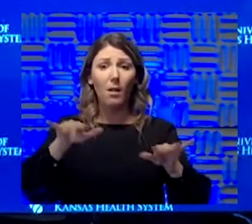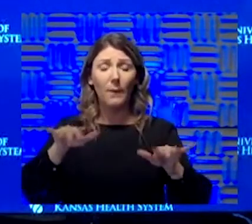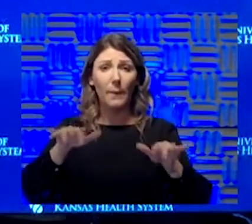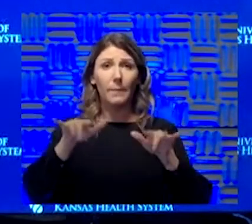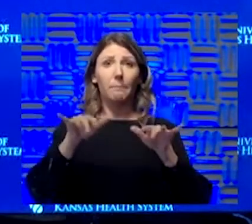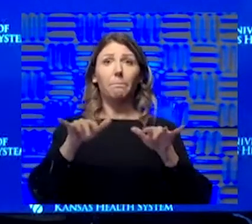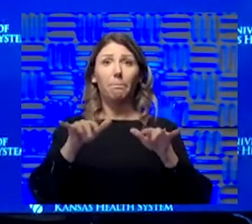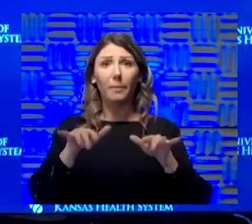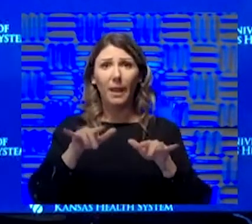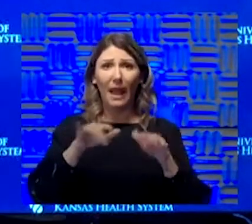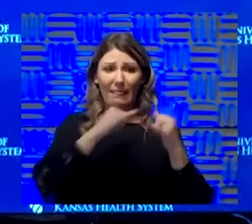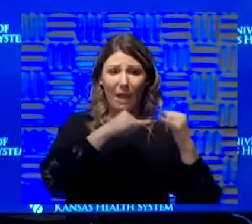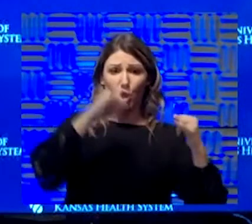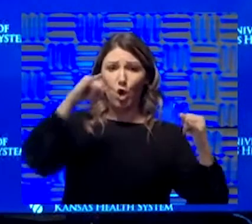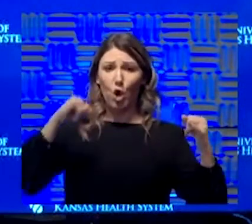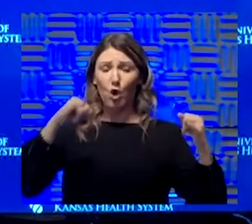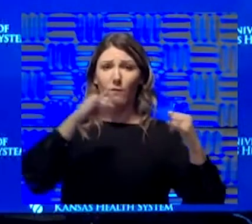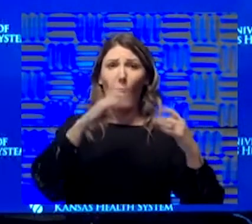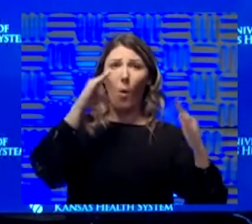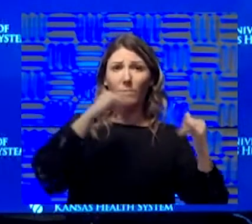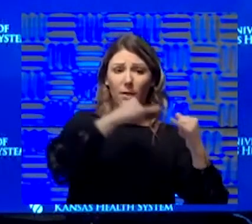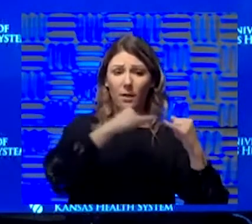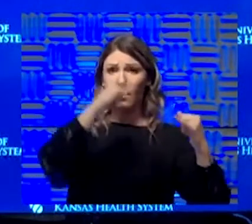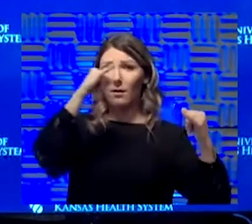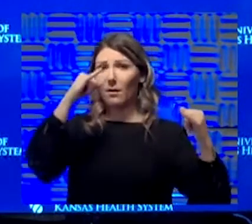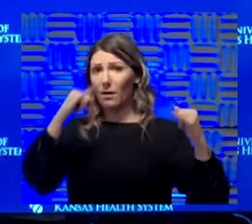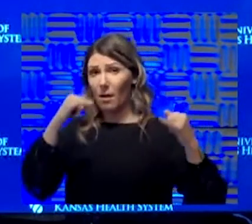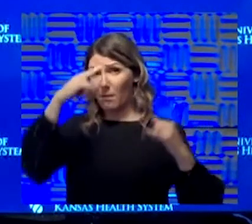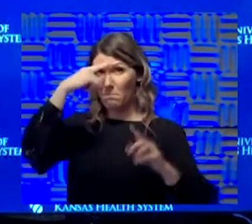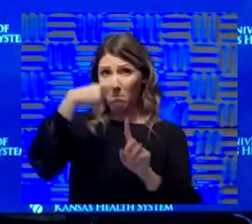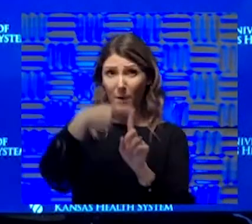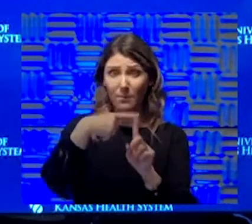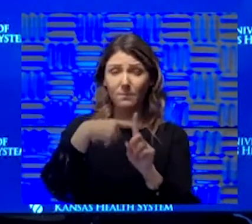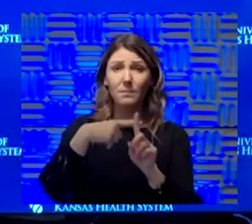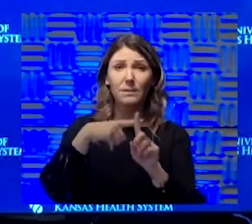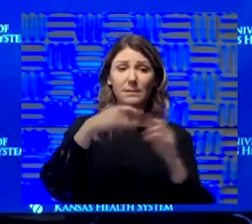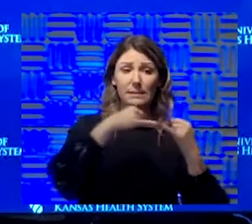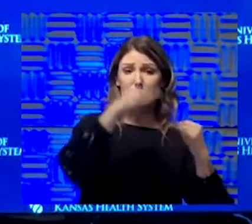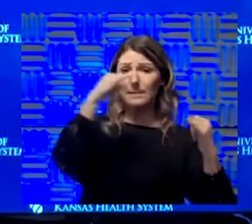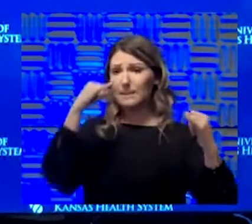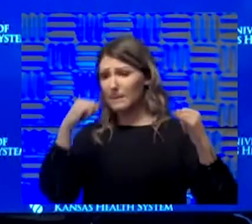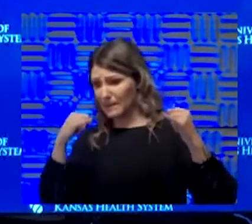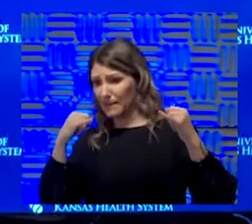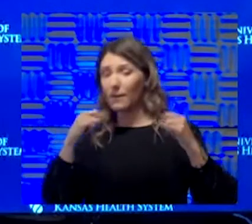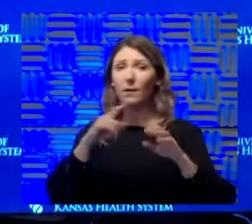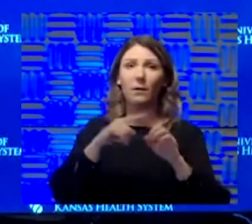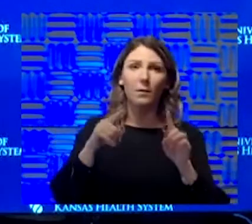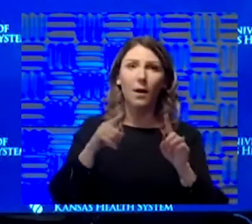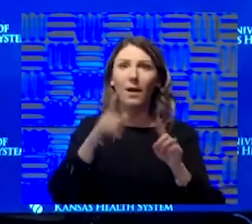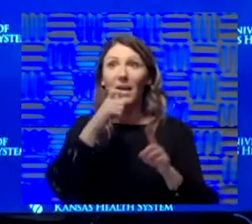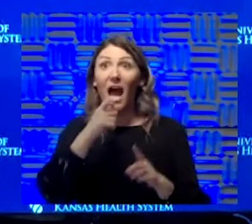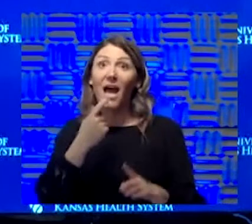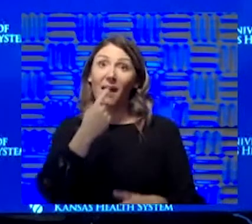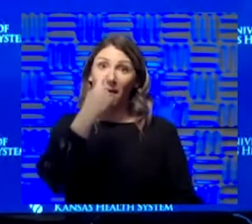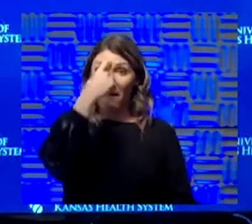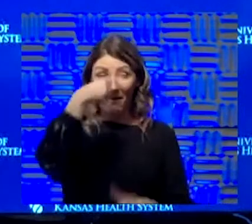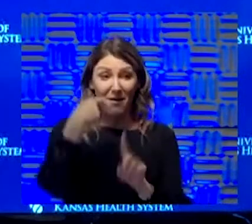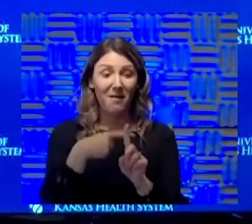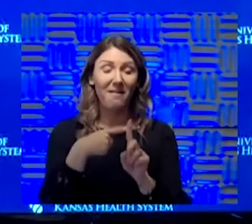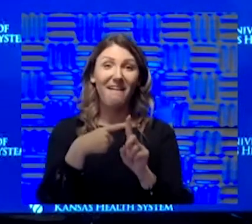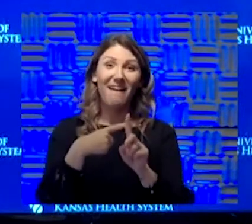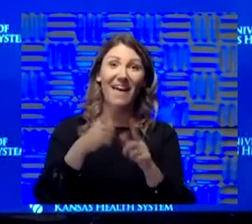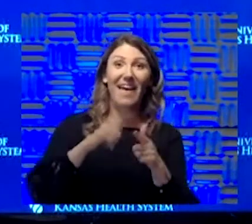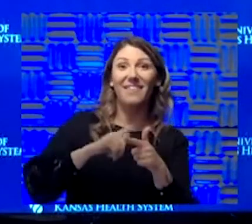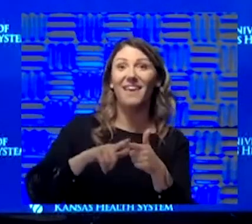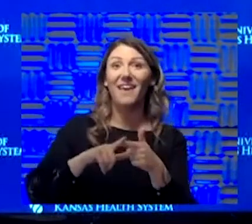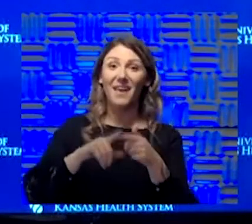And so, I'm optimistic that we're bending the curve, but I don't want to be so optimistic we go out and do stuff, because we won't be bending. We'll bend the curve